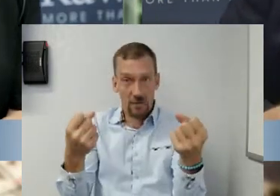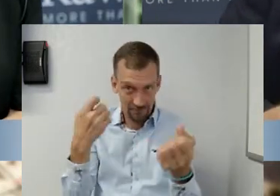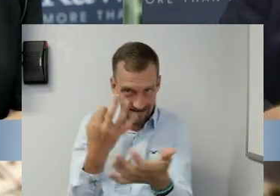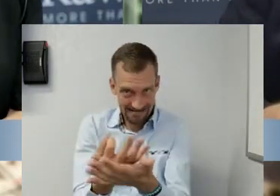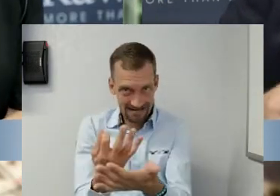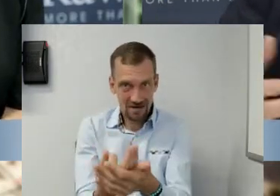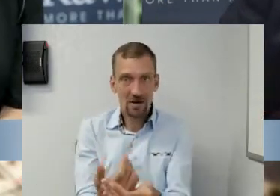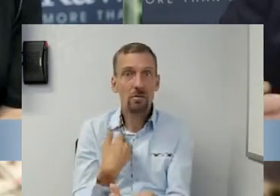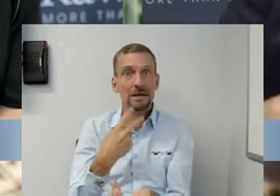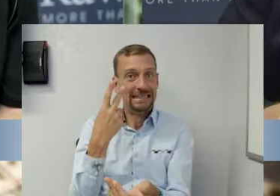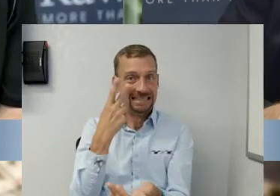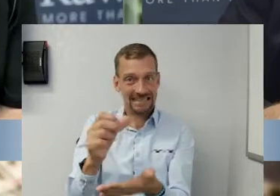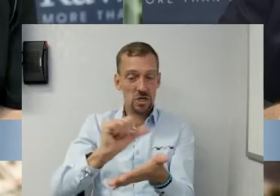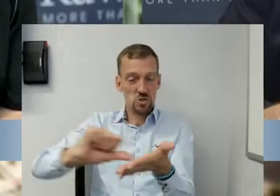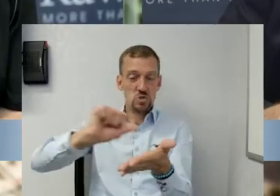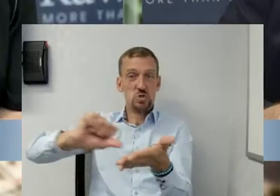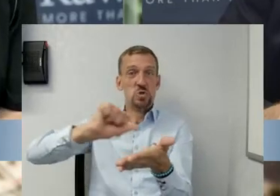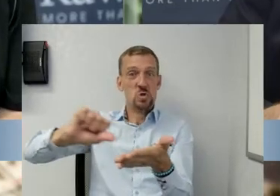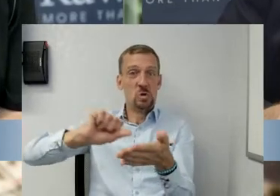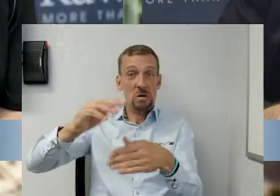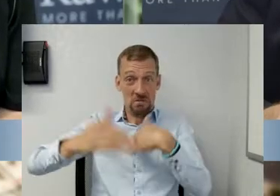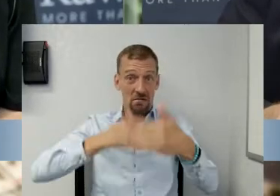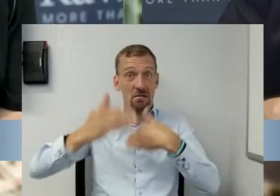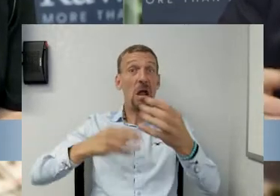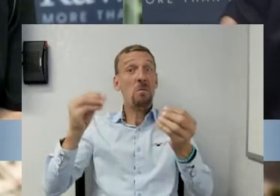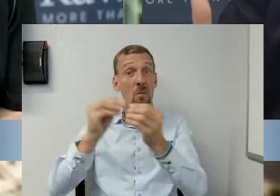see surgical volumes and others coming back, but